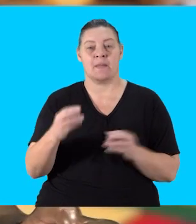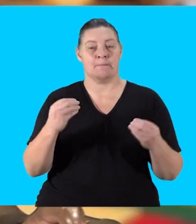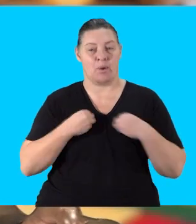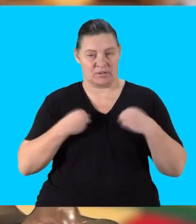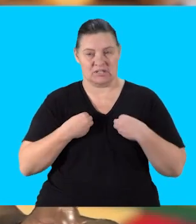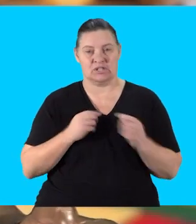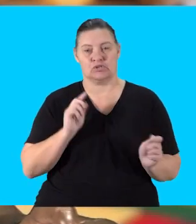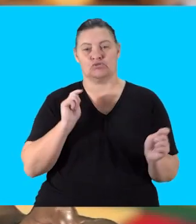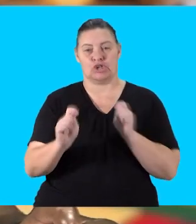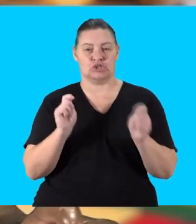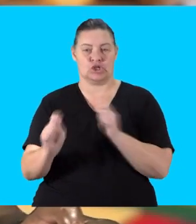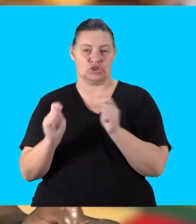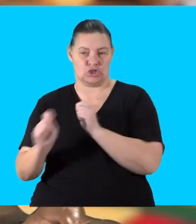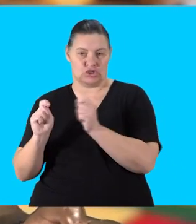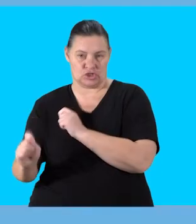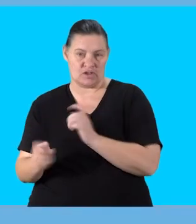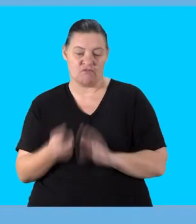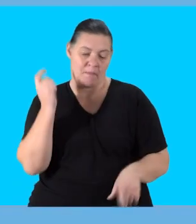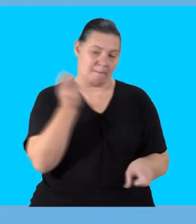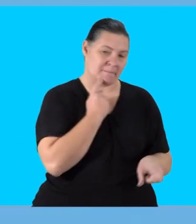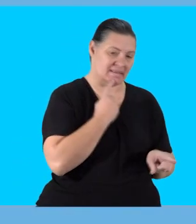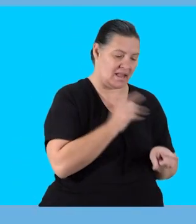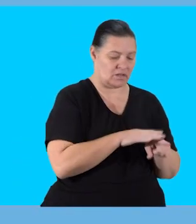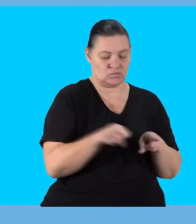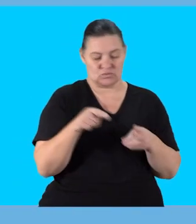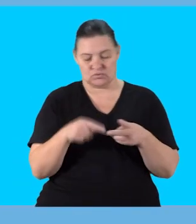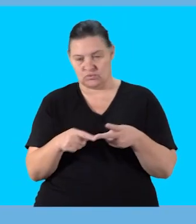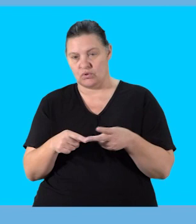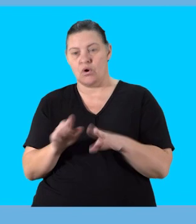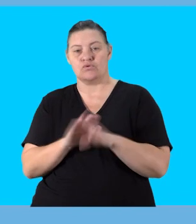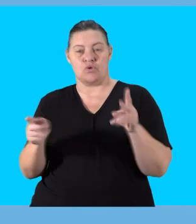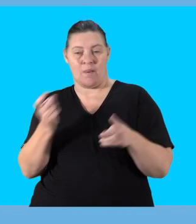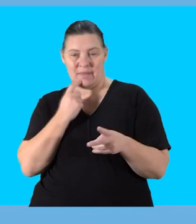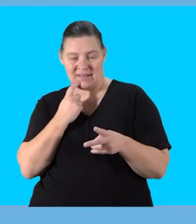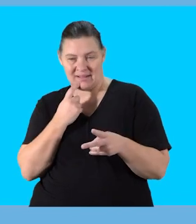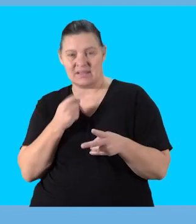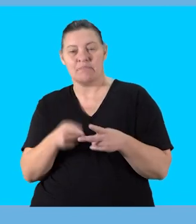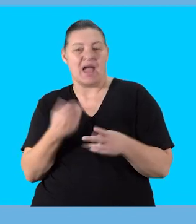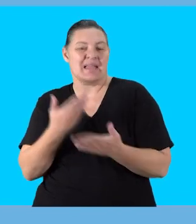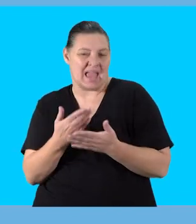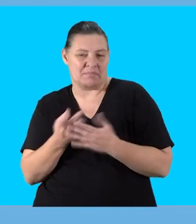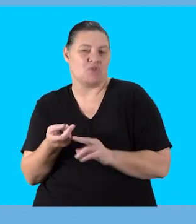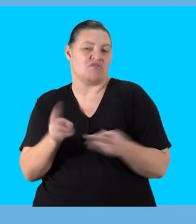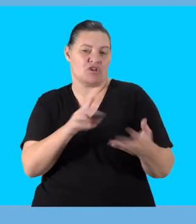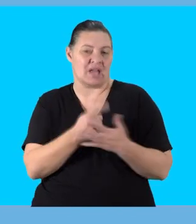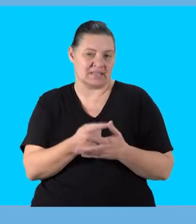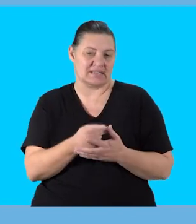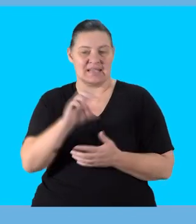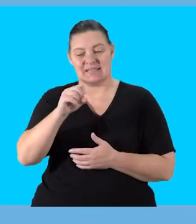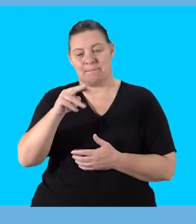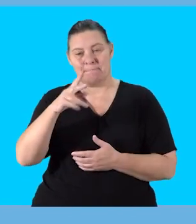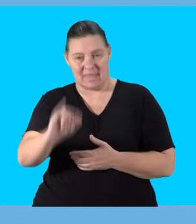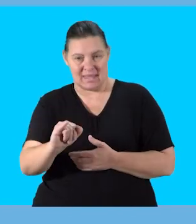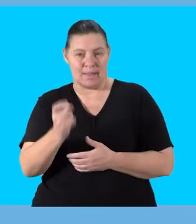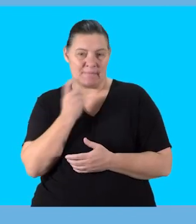periods, their properties, they change. We are starting from the metals, going all the way to the metalloids, and remember, they can also be referred to